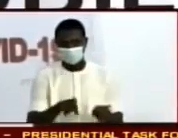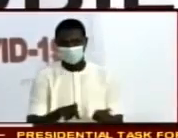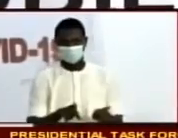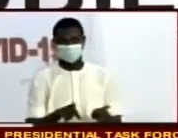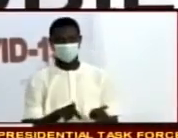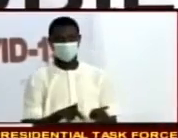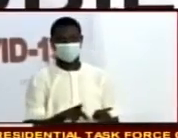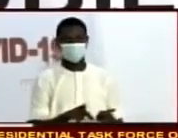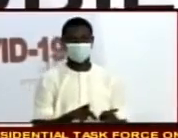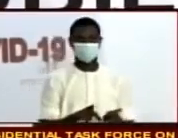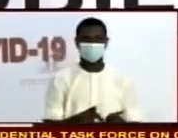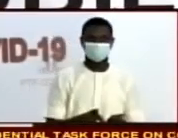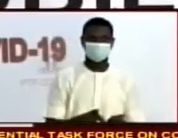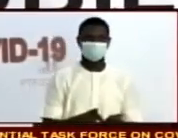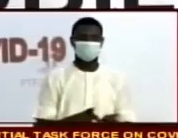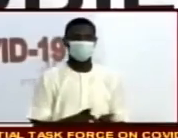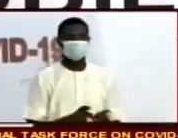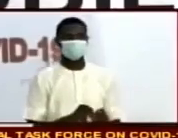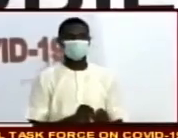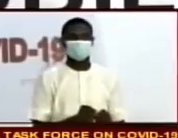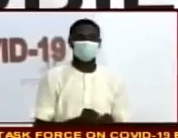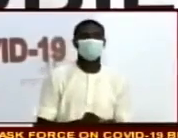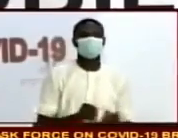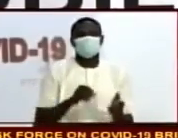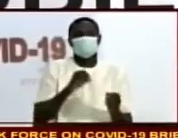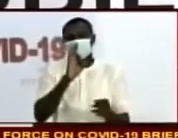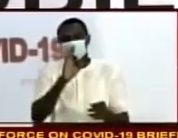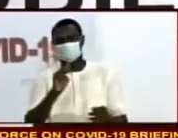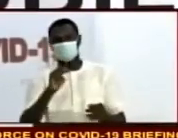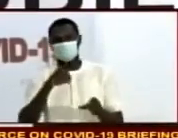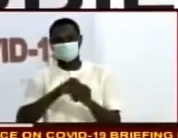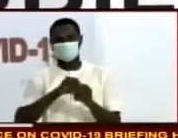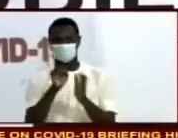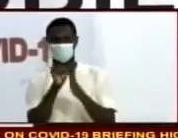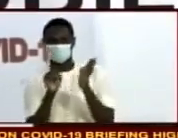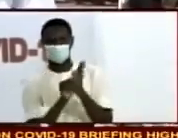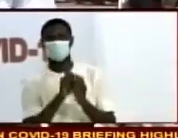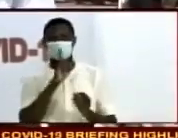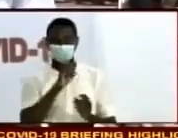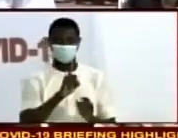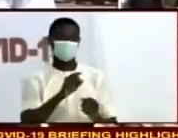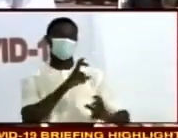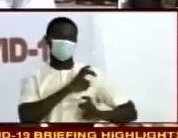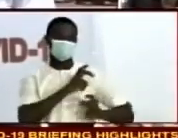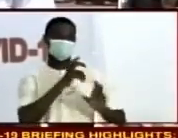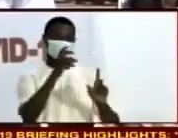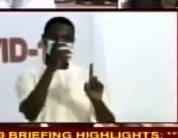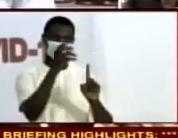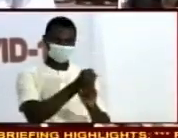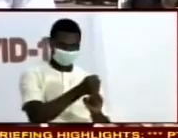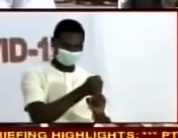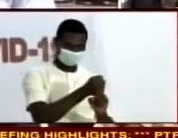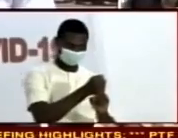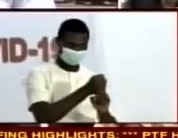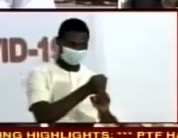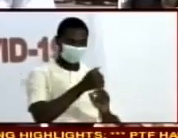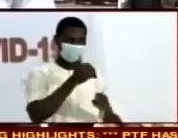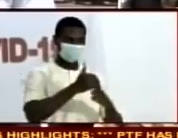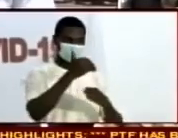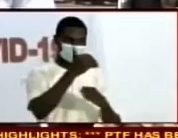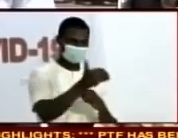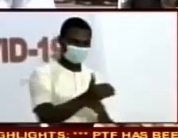XL-FM in the state was indeed arrested following an interview